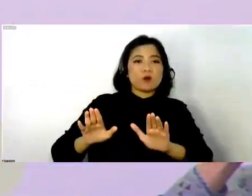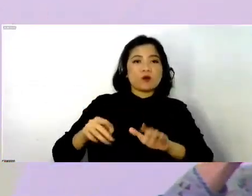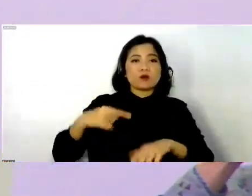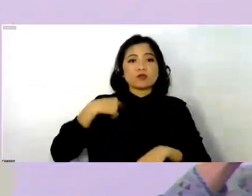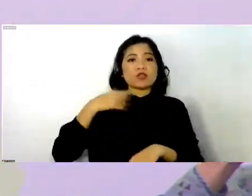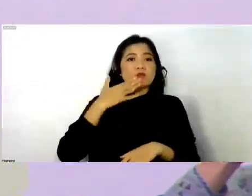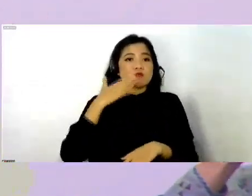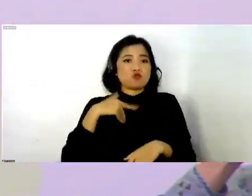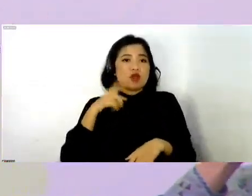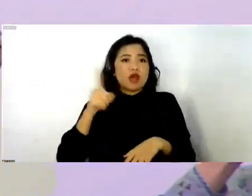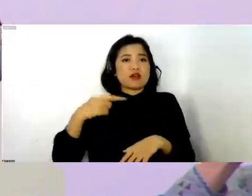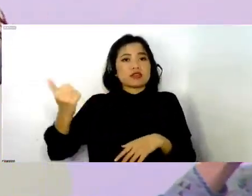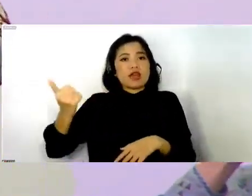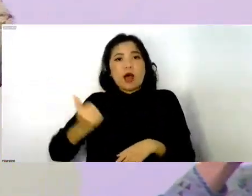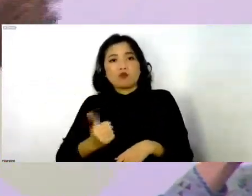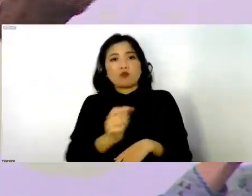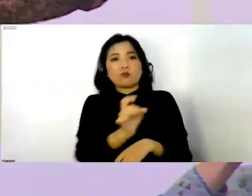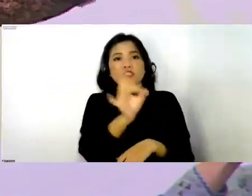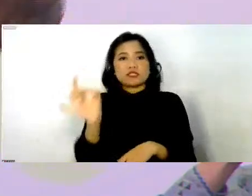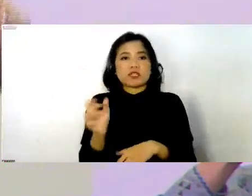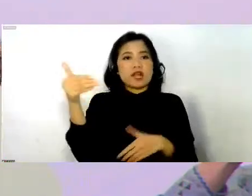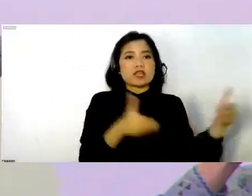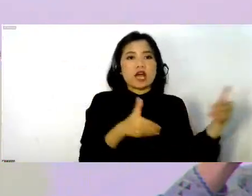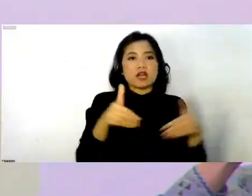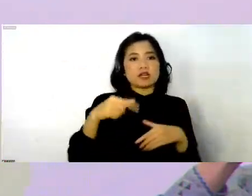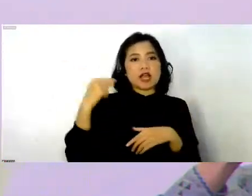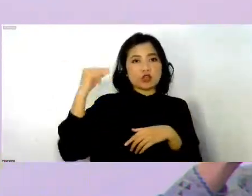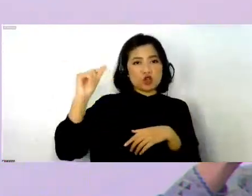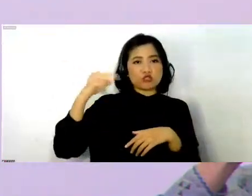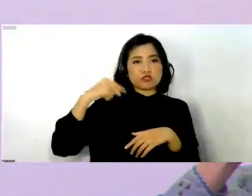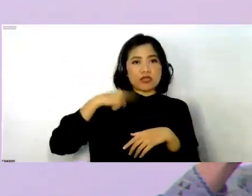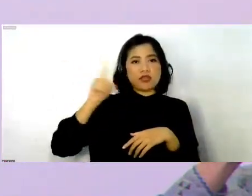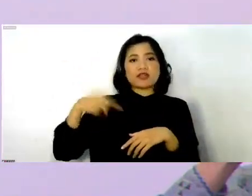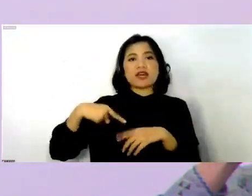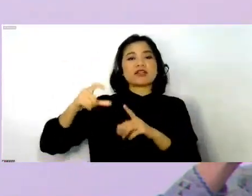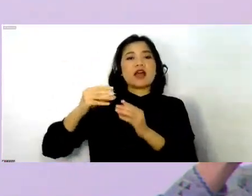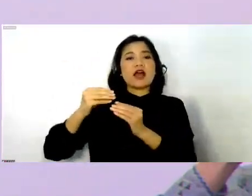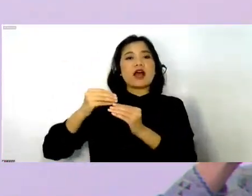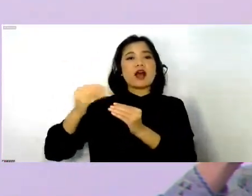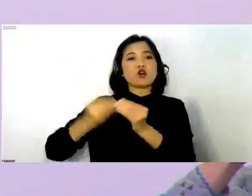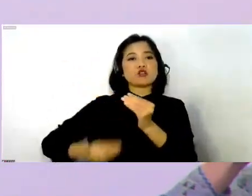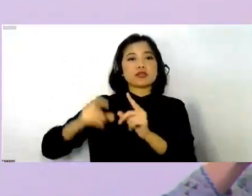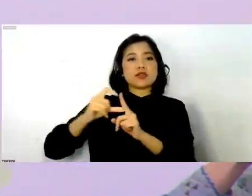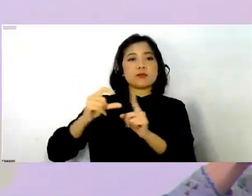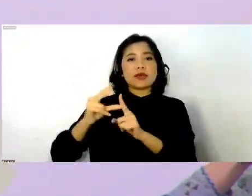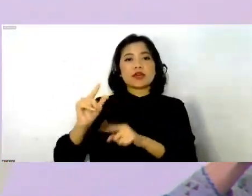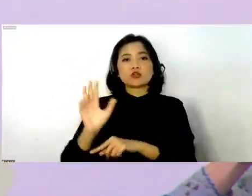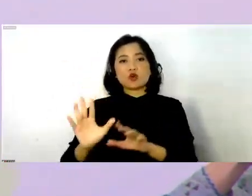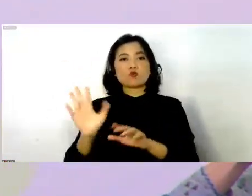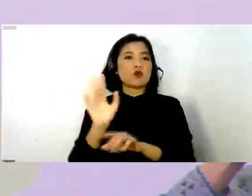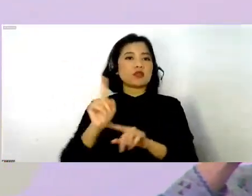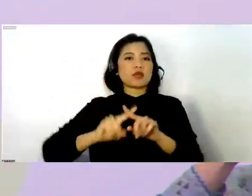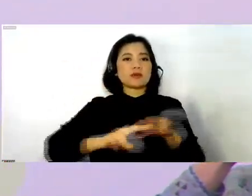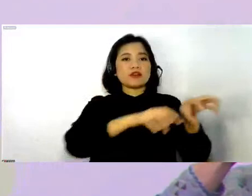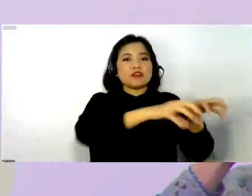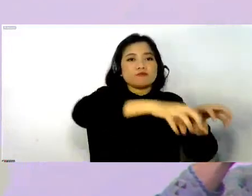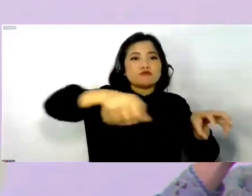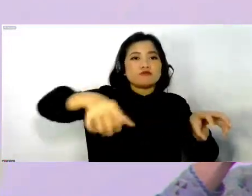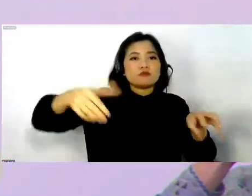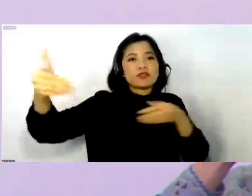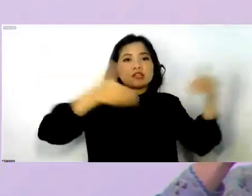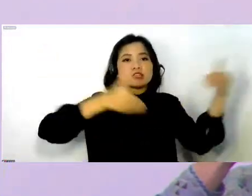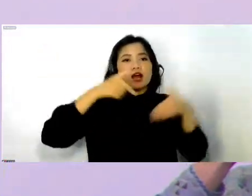I think I can share with you because Pak Hatim Basri was also former finance minister. The hardest thing for every